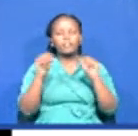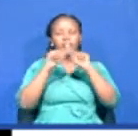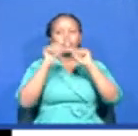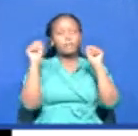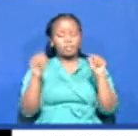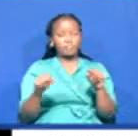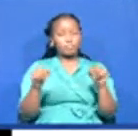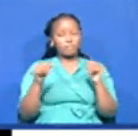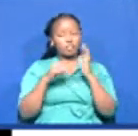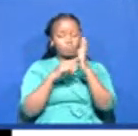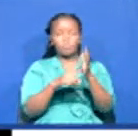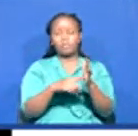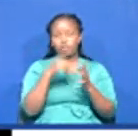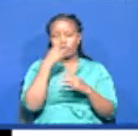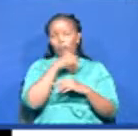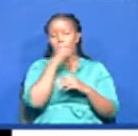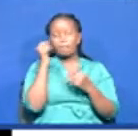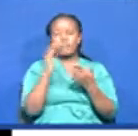private sector.